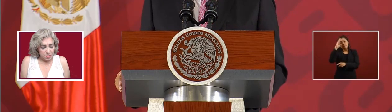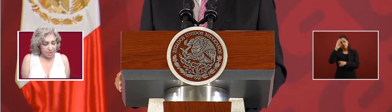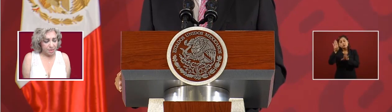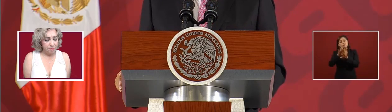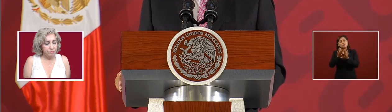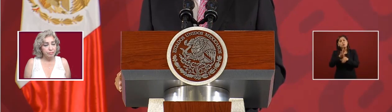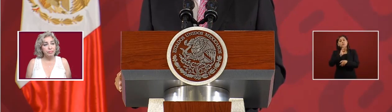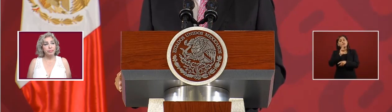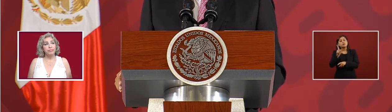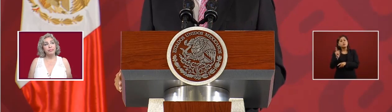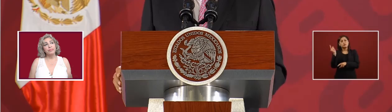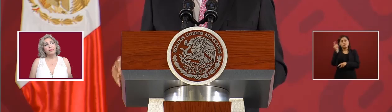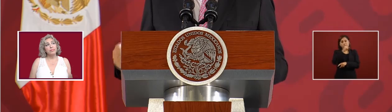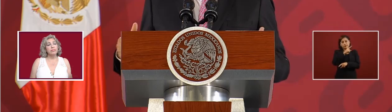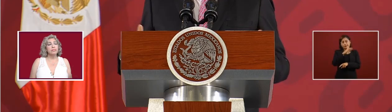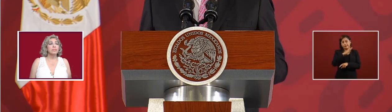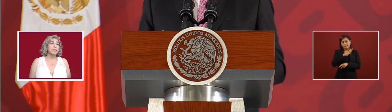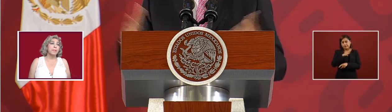transmitted,